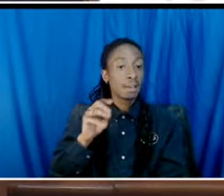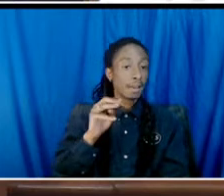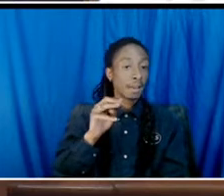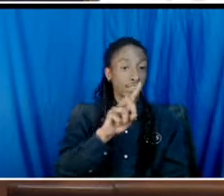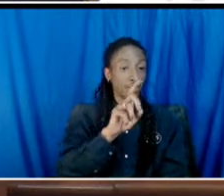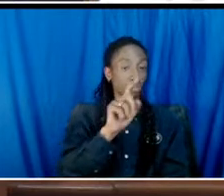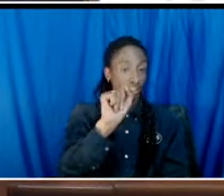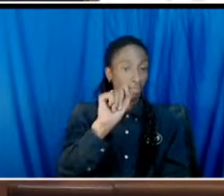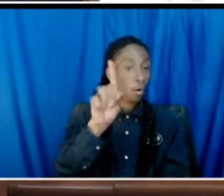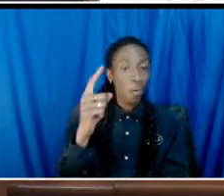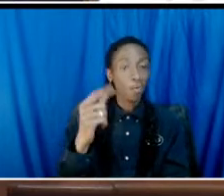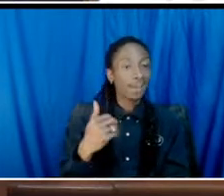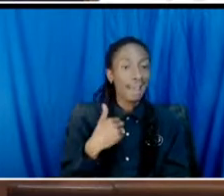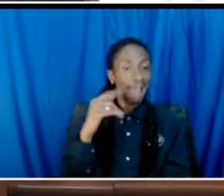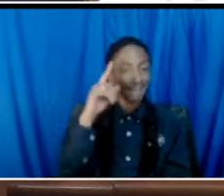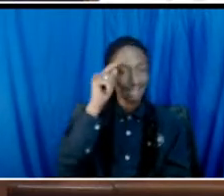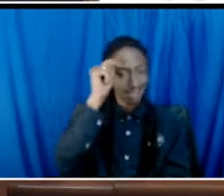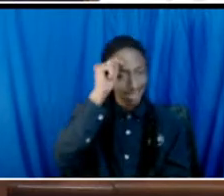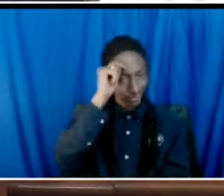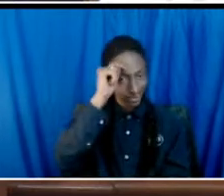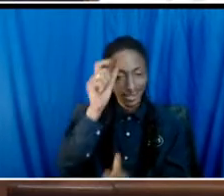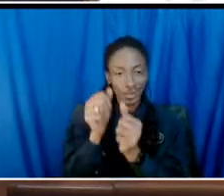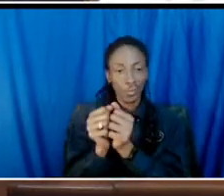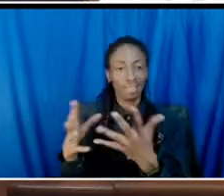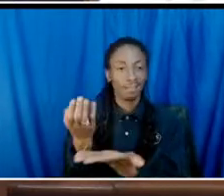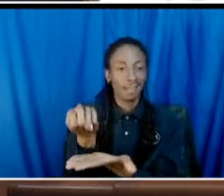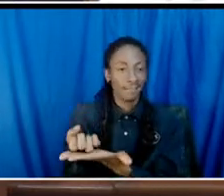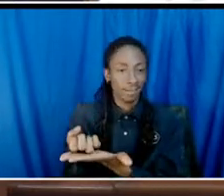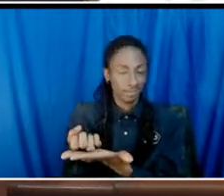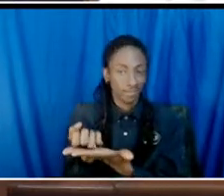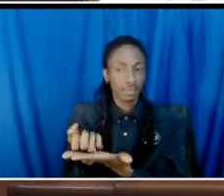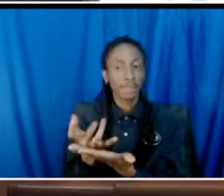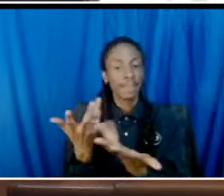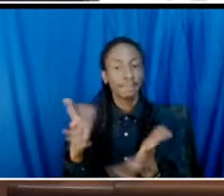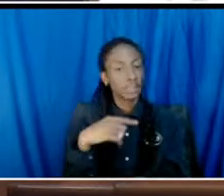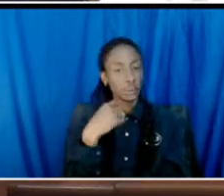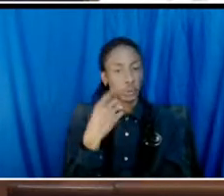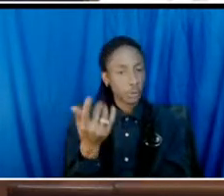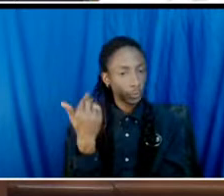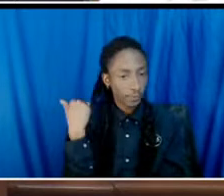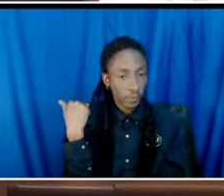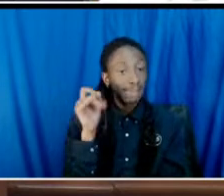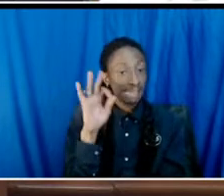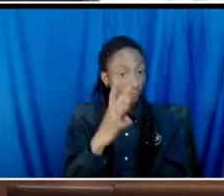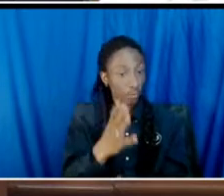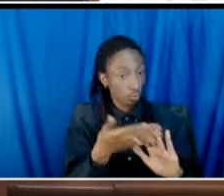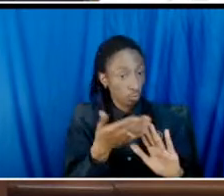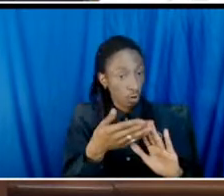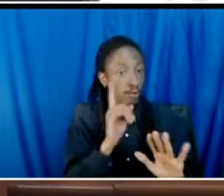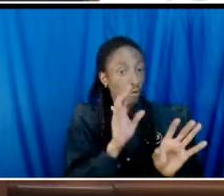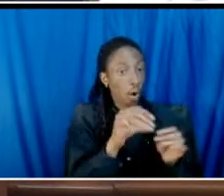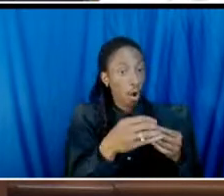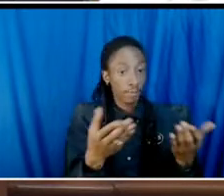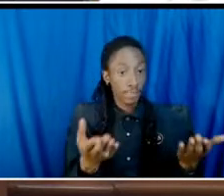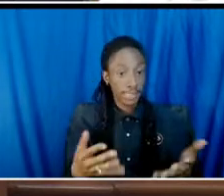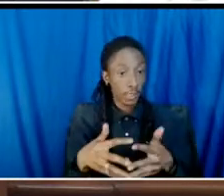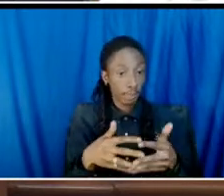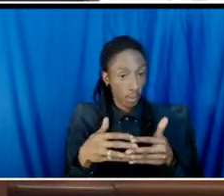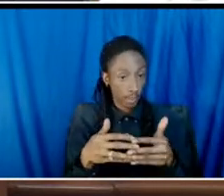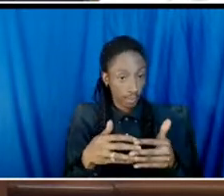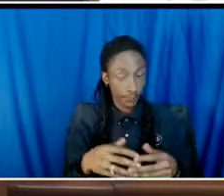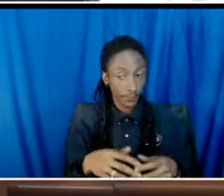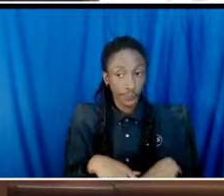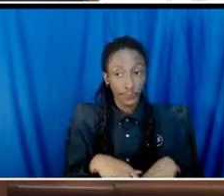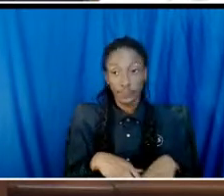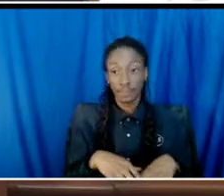theories and no evidence. As I've said, if you're running for office in the United States,